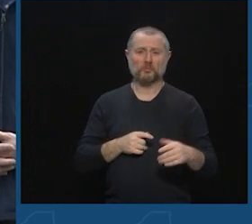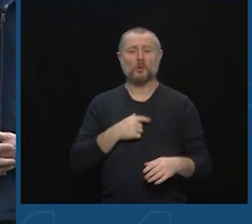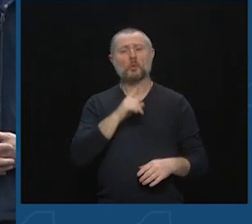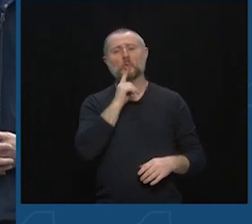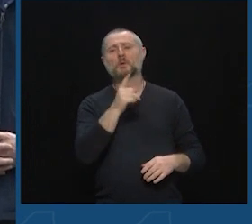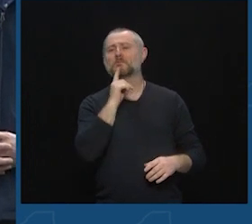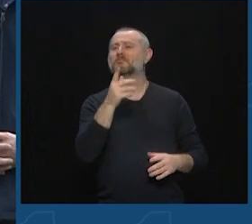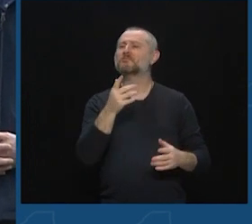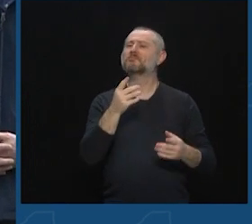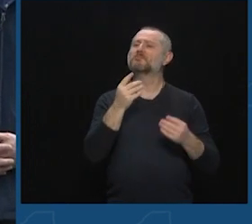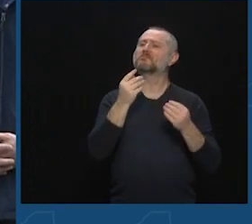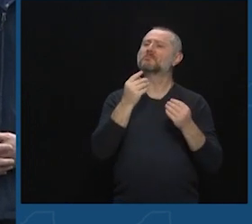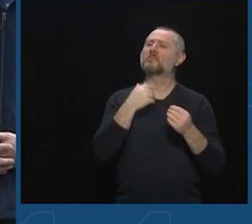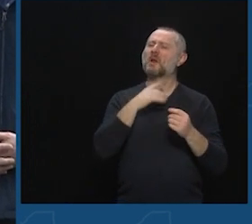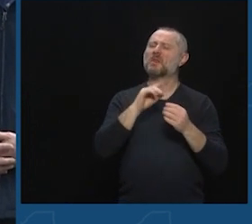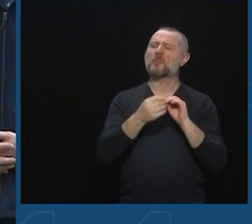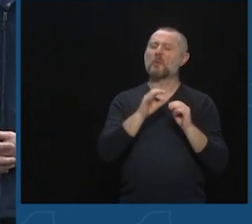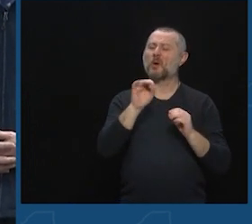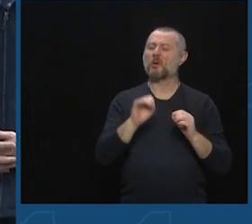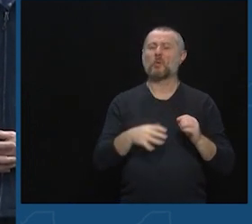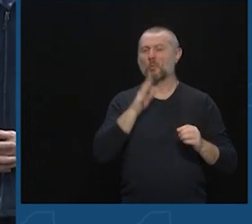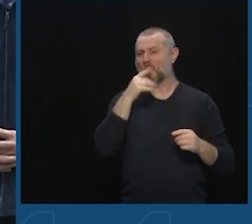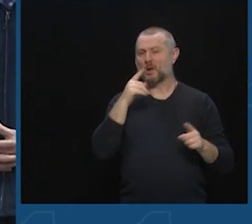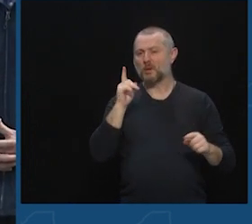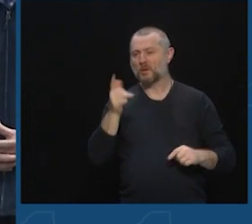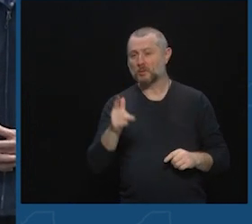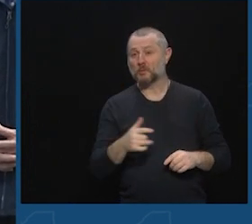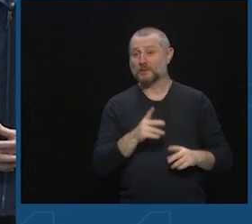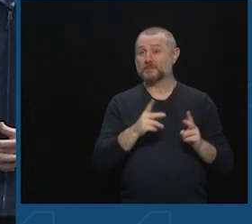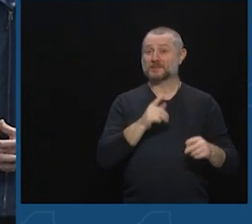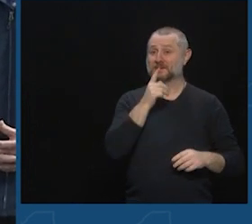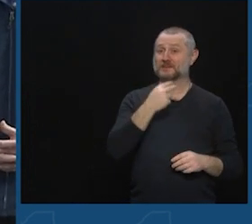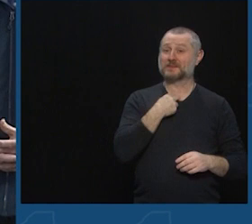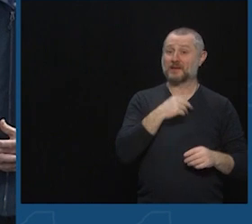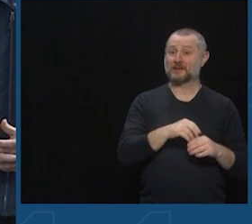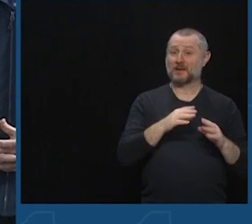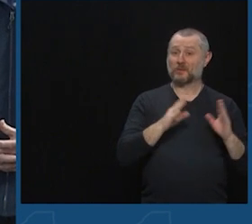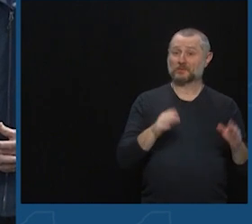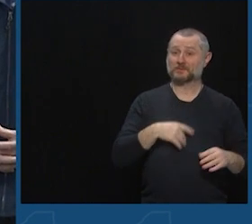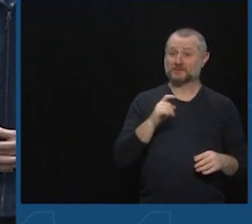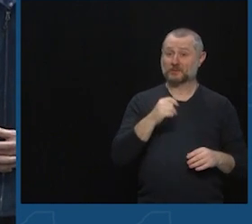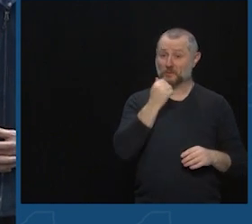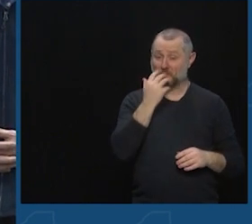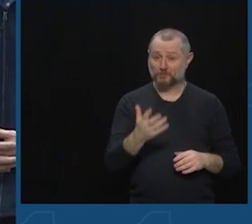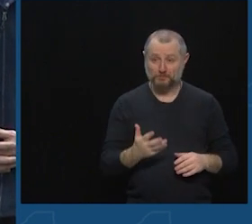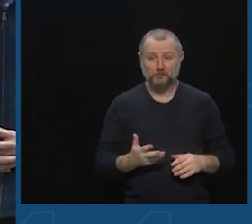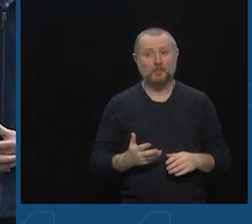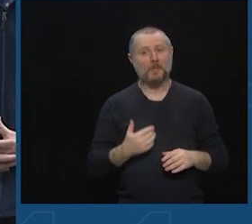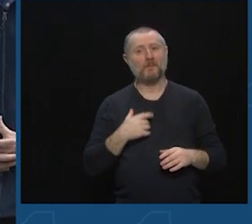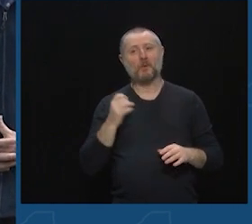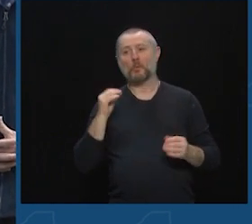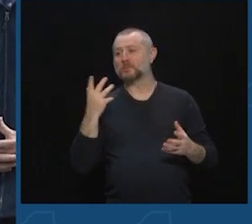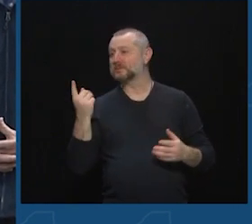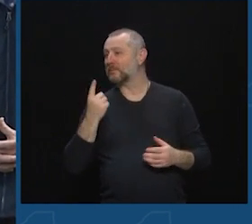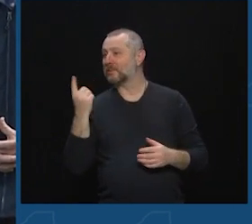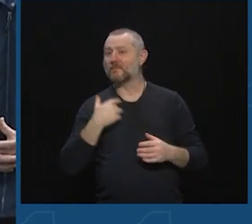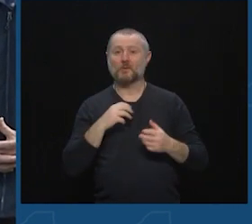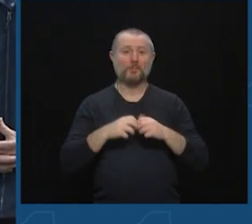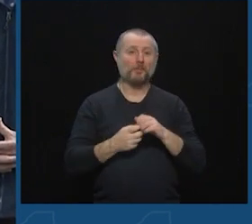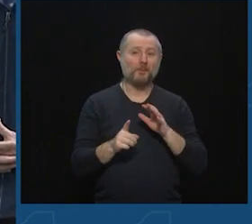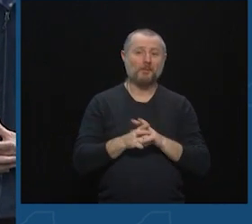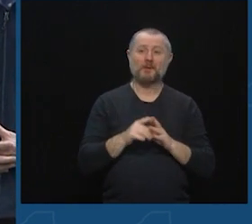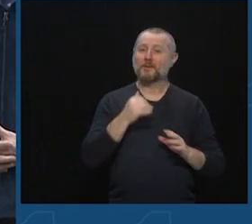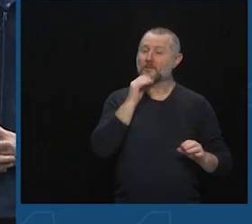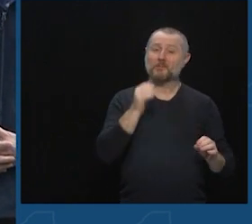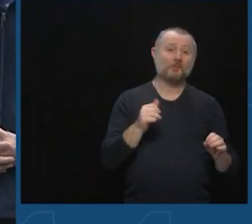number, but so that residents who need to get out of their home, who need to get warming, who have a need or an issue that isn't an emergency, we don't want